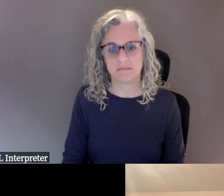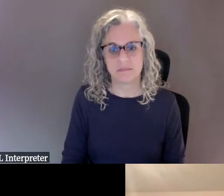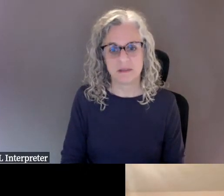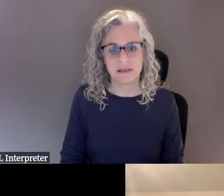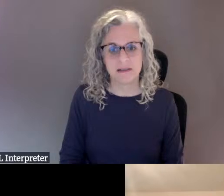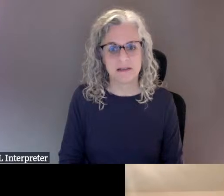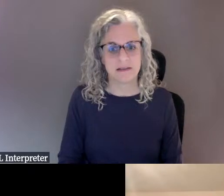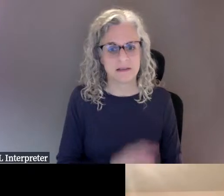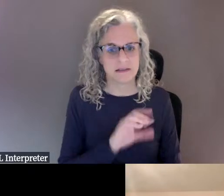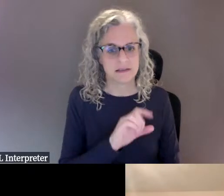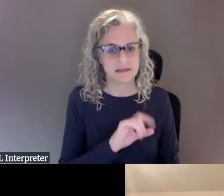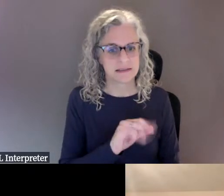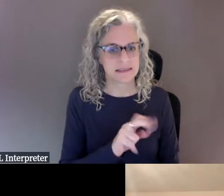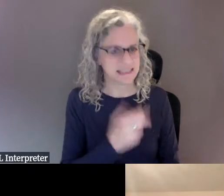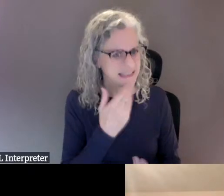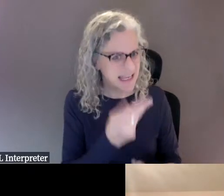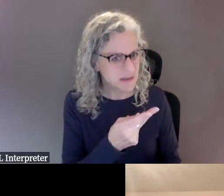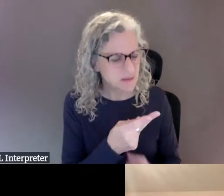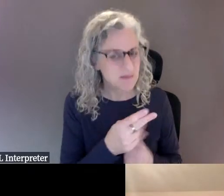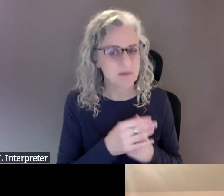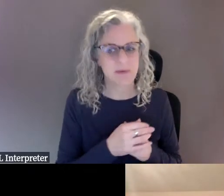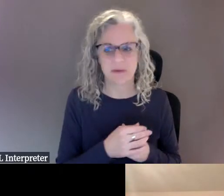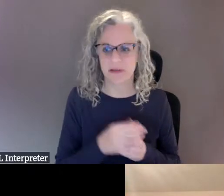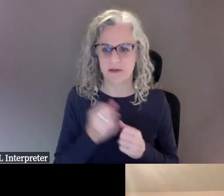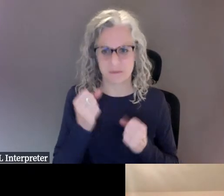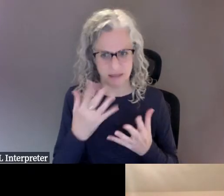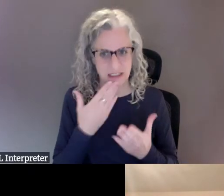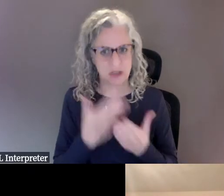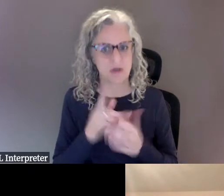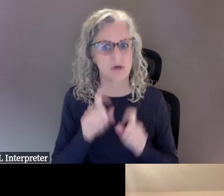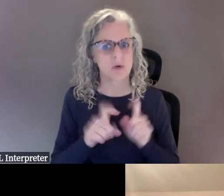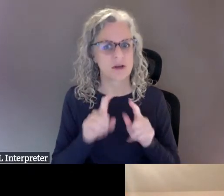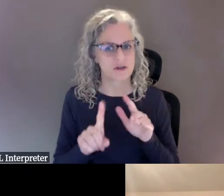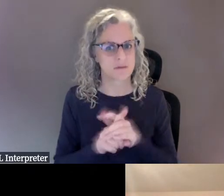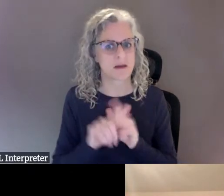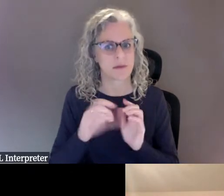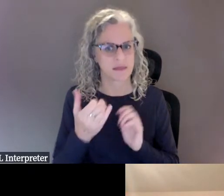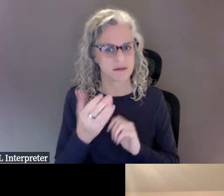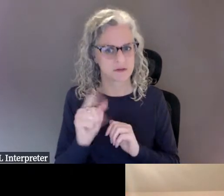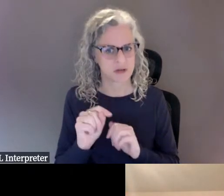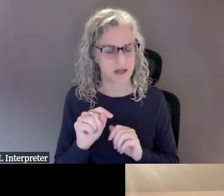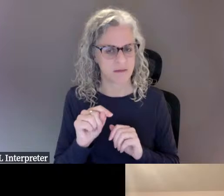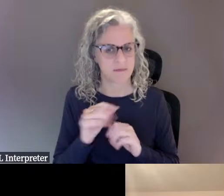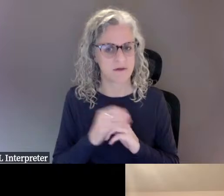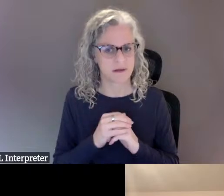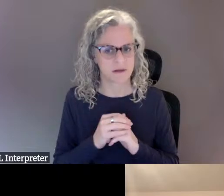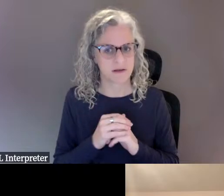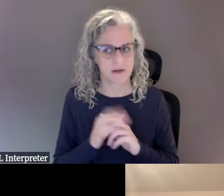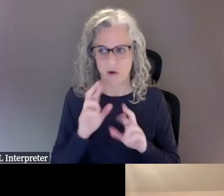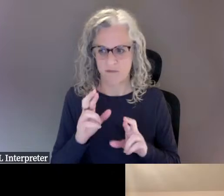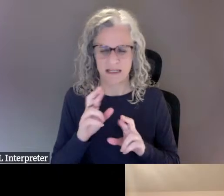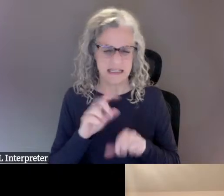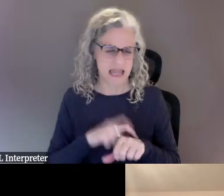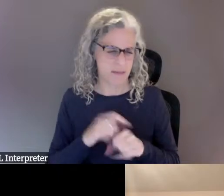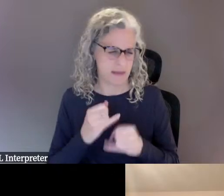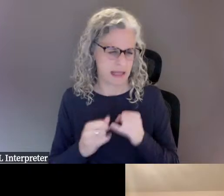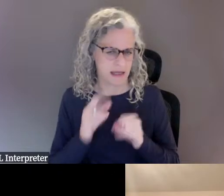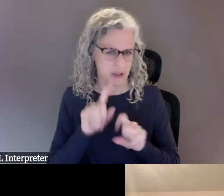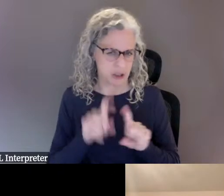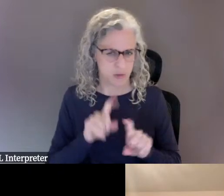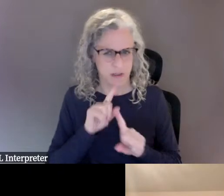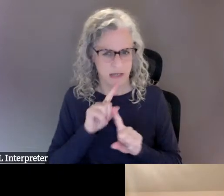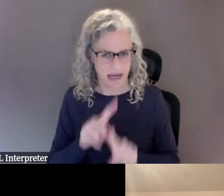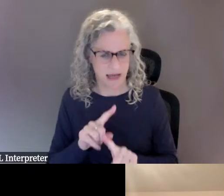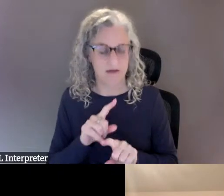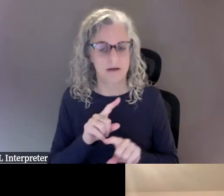Thank you both. Seeing a lot of really good questions in the chat. Hopefully we'll get more, like, some time for Q&A at the end. But I want to ask you